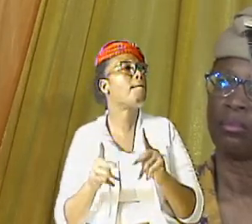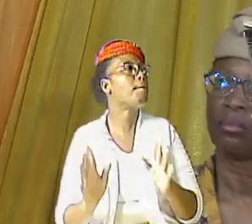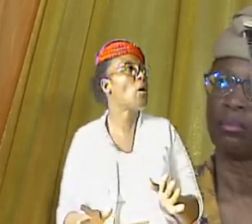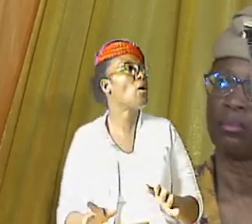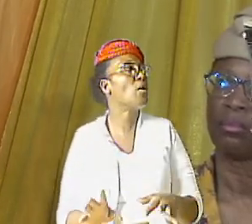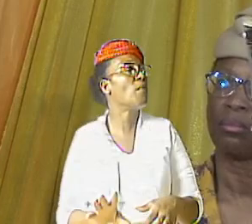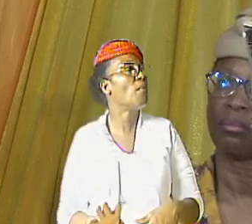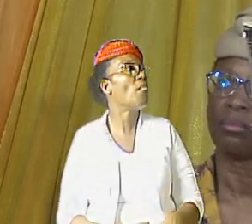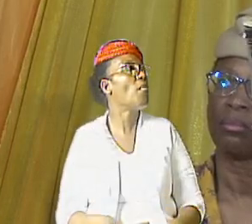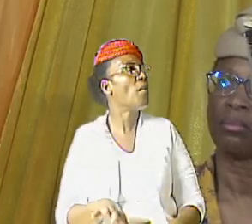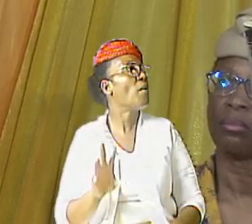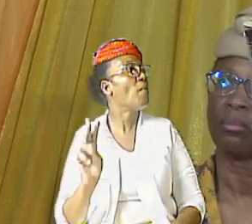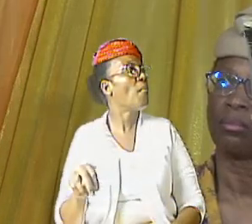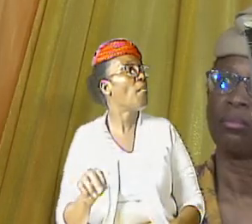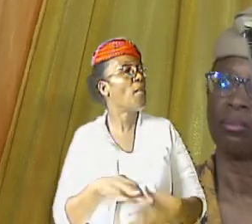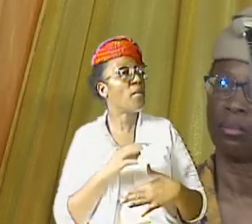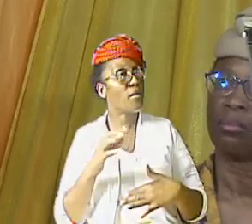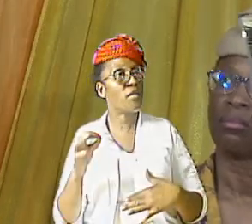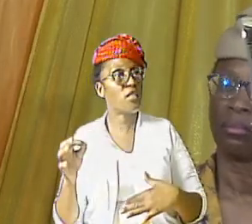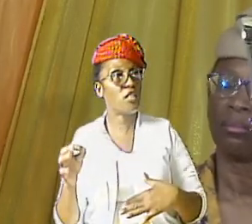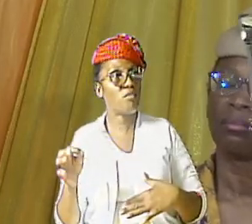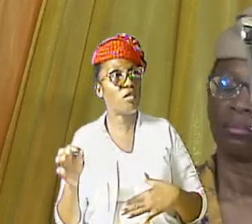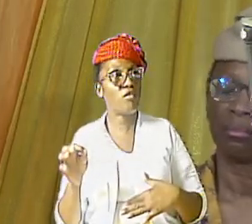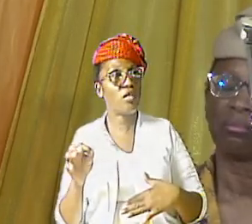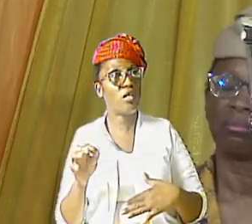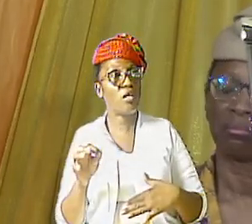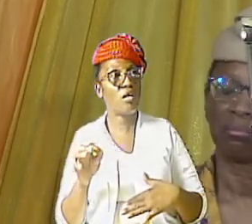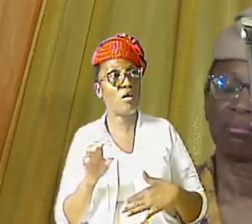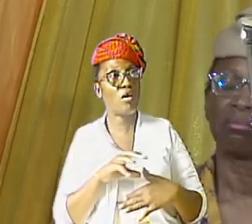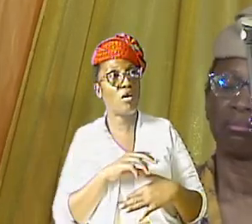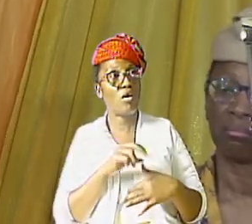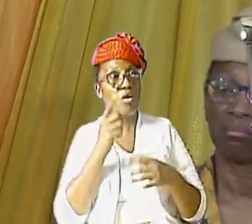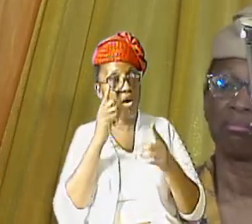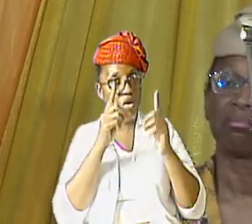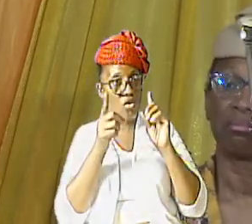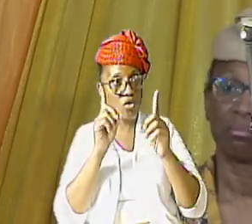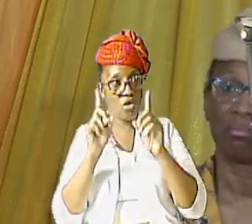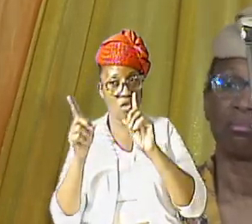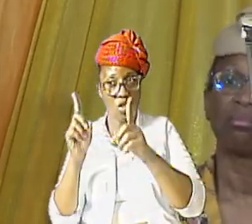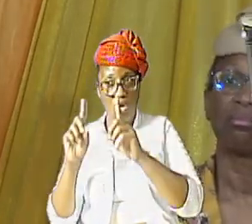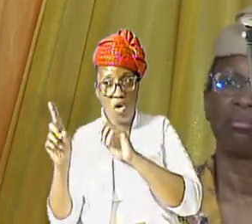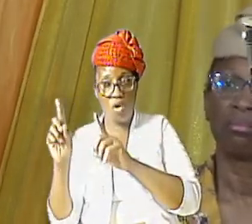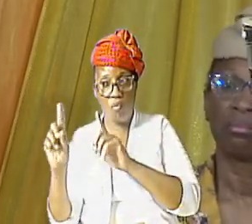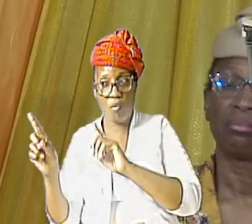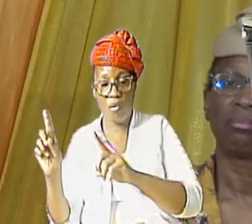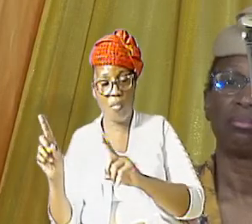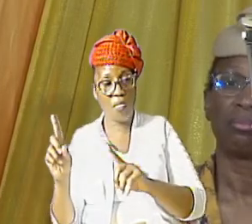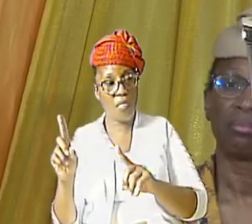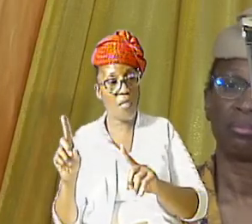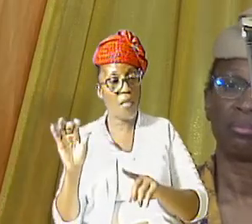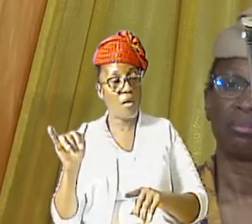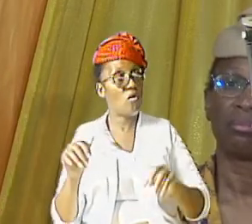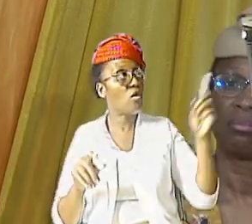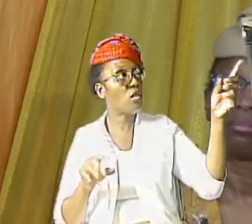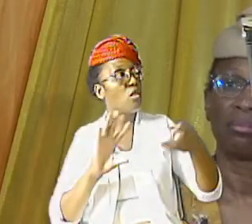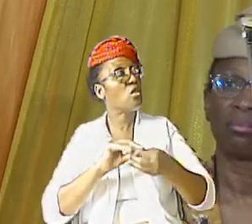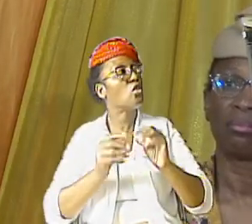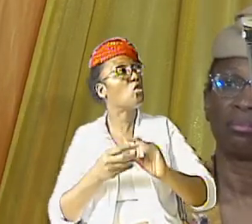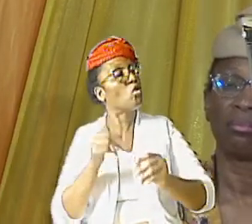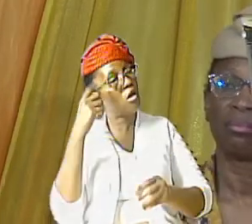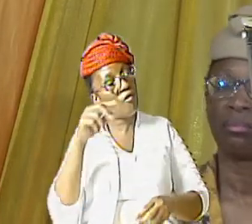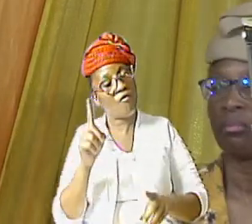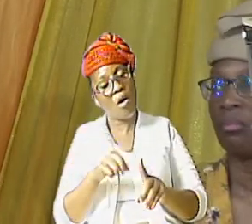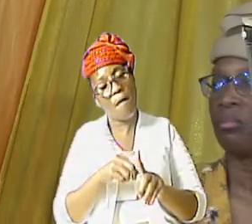need the spirit of discernment for knowing people. You see them all happy and dandy and everything, but you'll never know what's going on inside. Because that was my story for